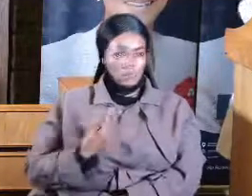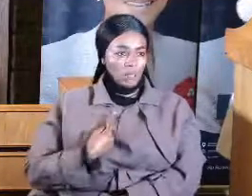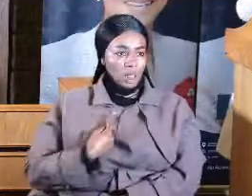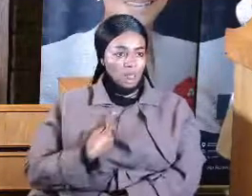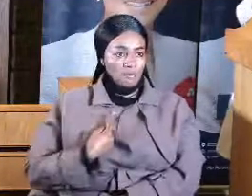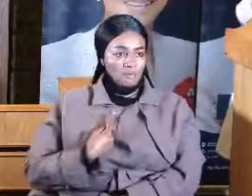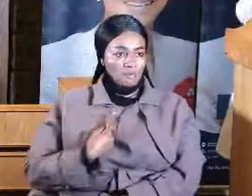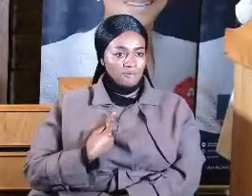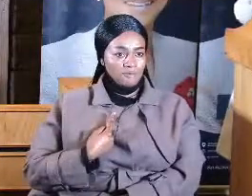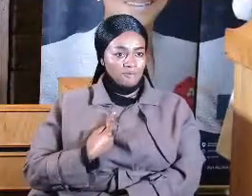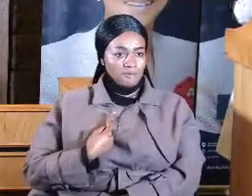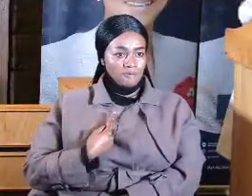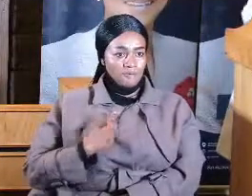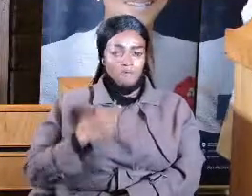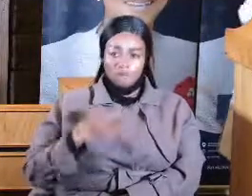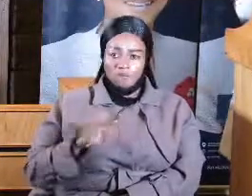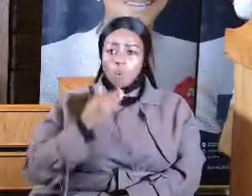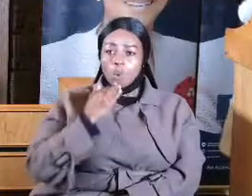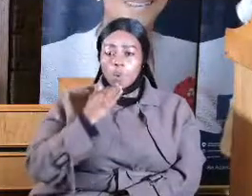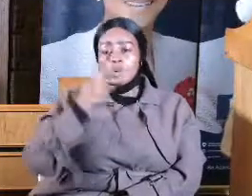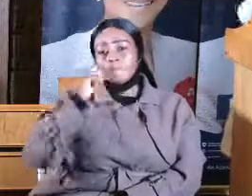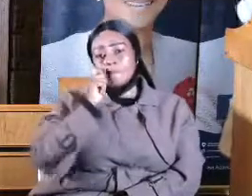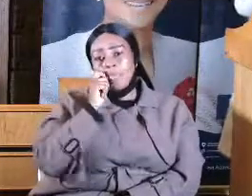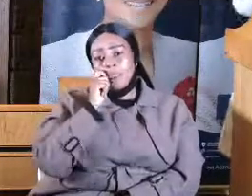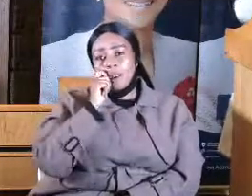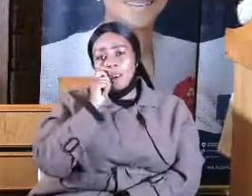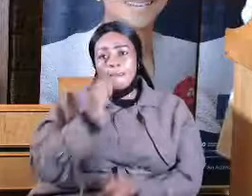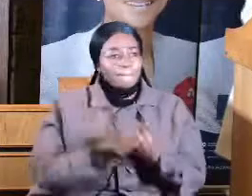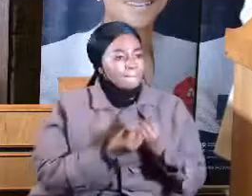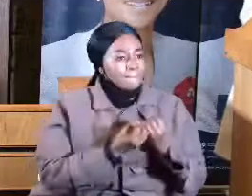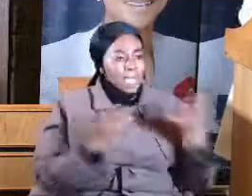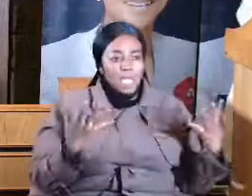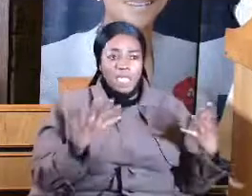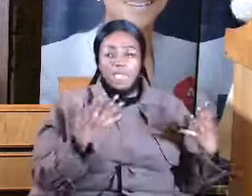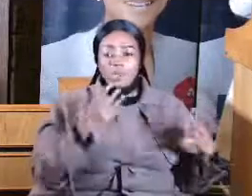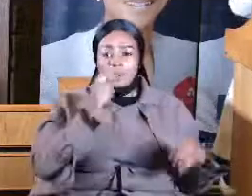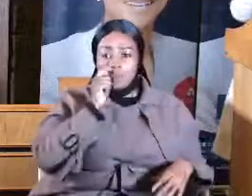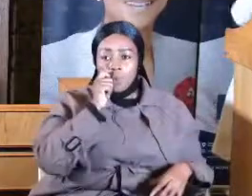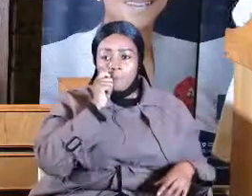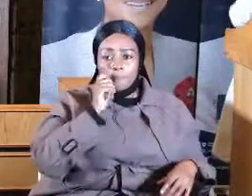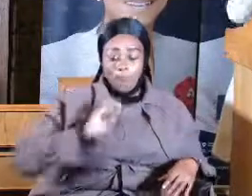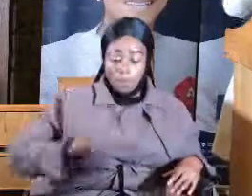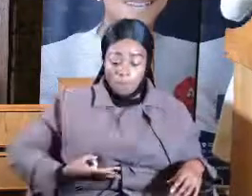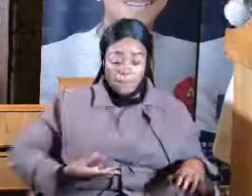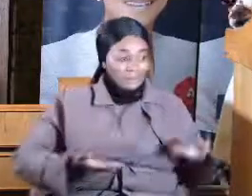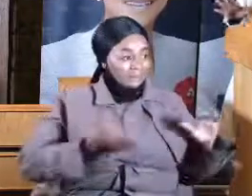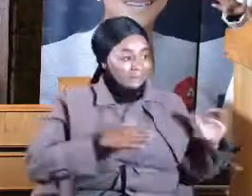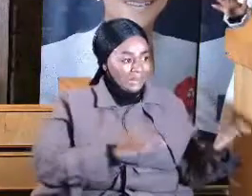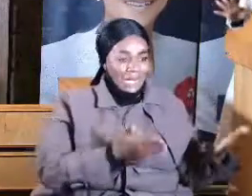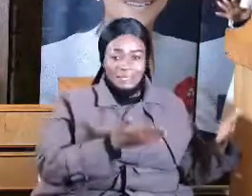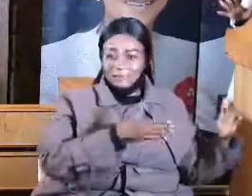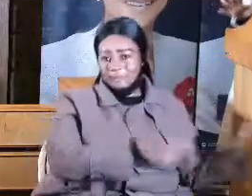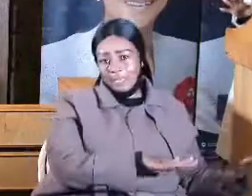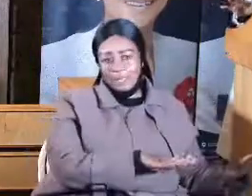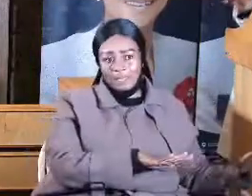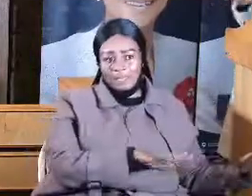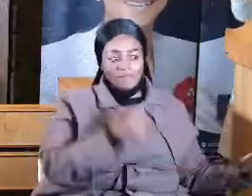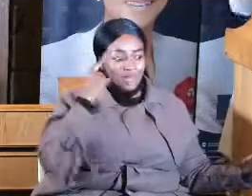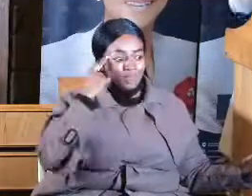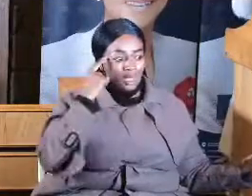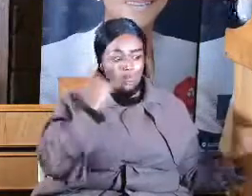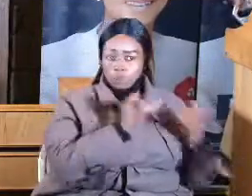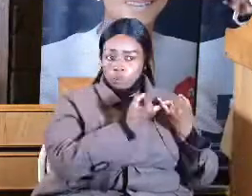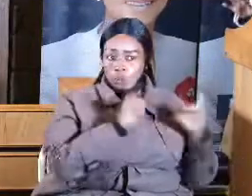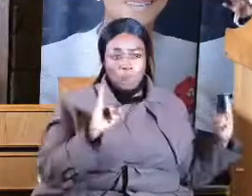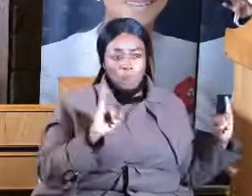against the gender-based violence. Many women die because when they think of getting out of that relationship,